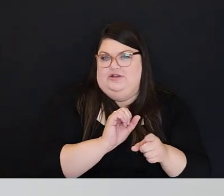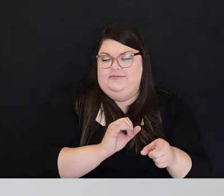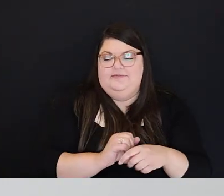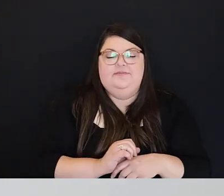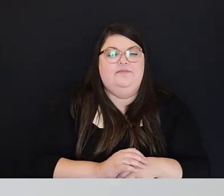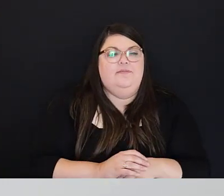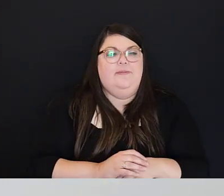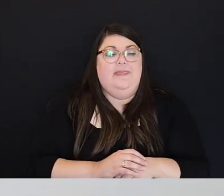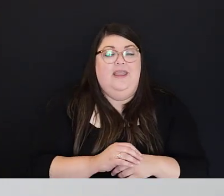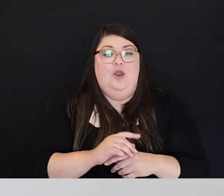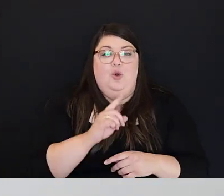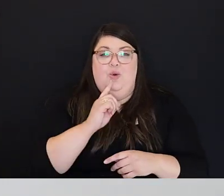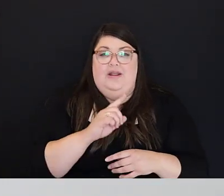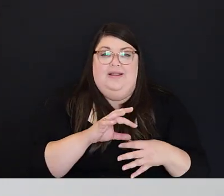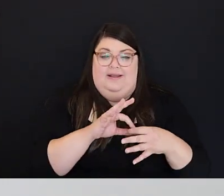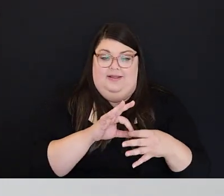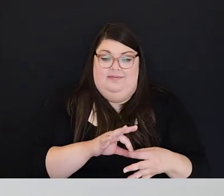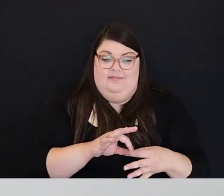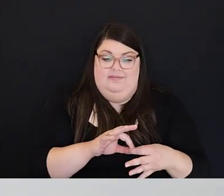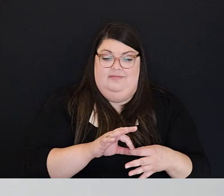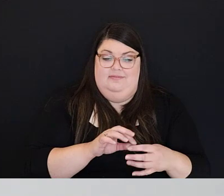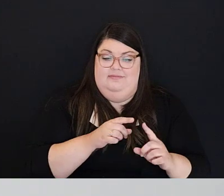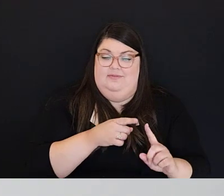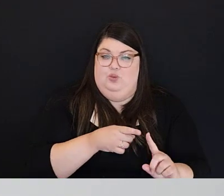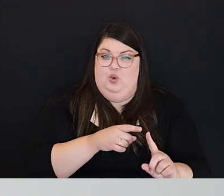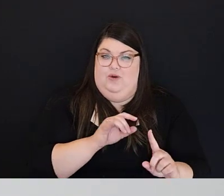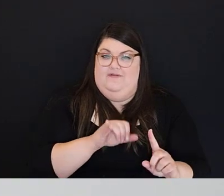mean the root of that is based in like